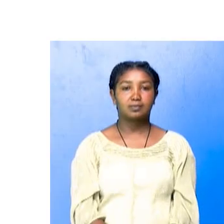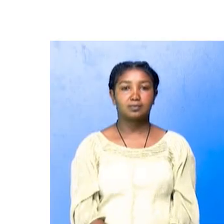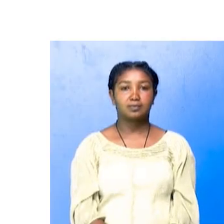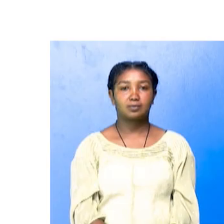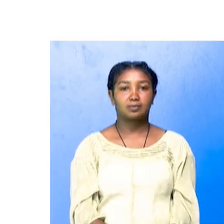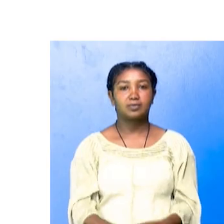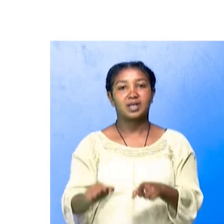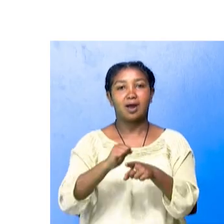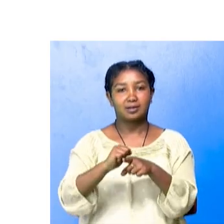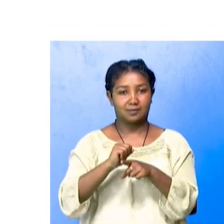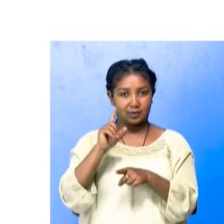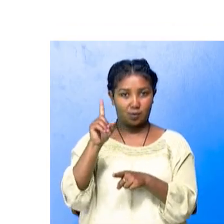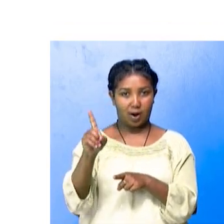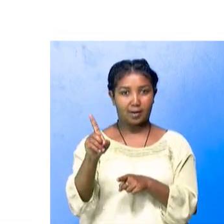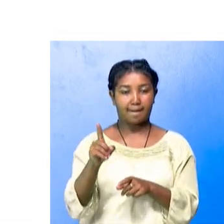Activity 1.